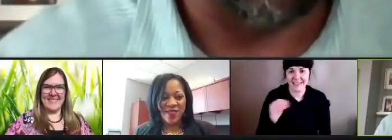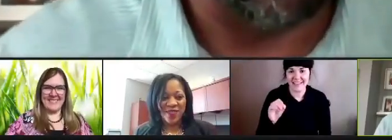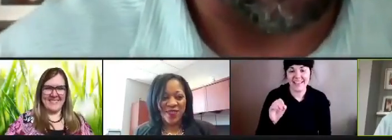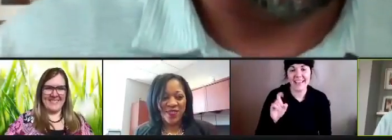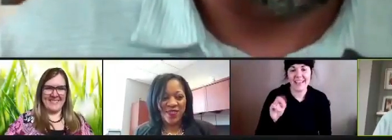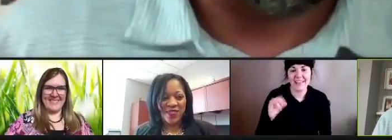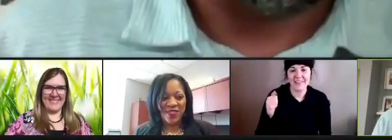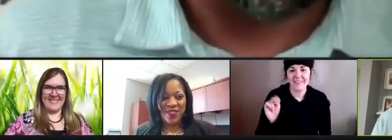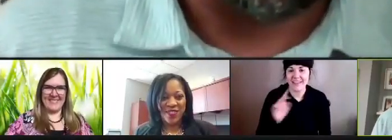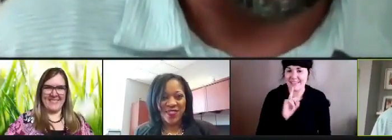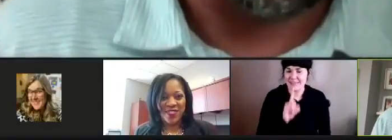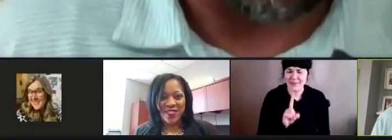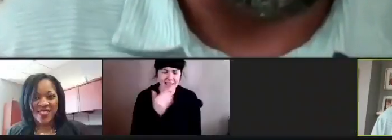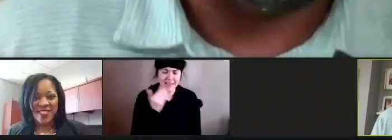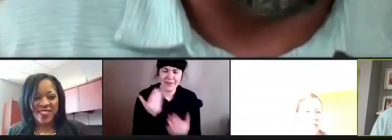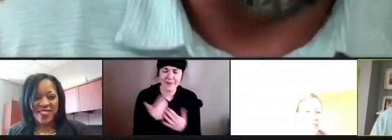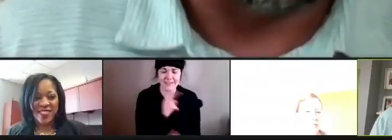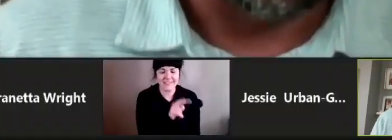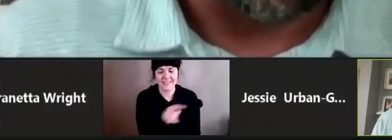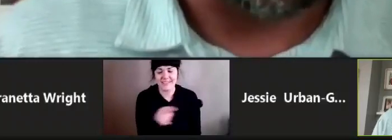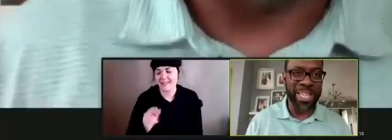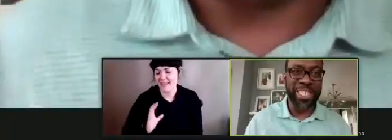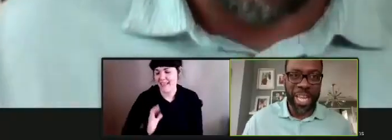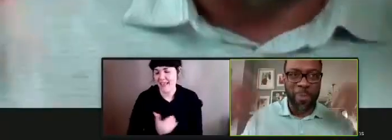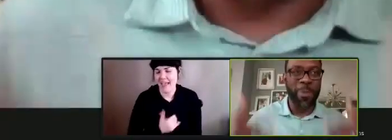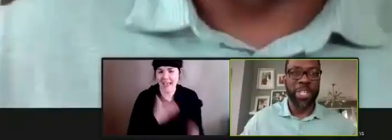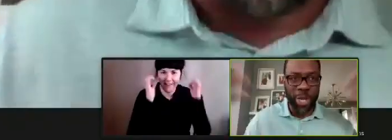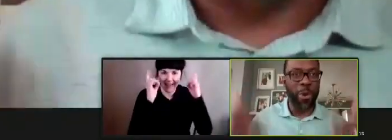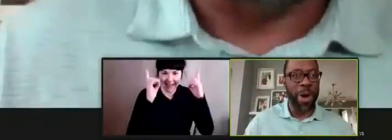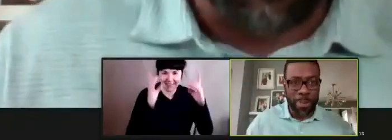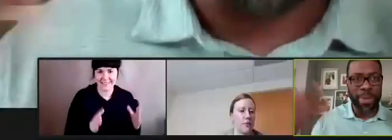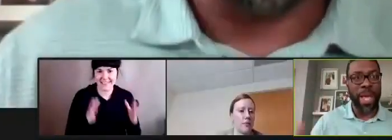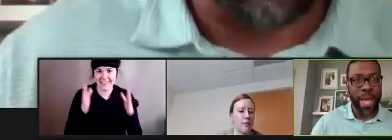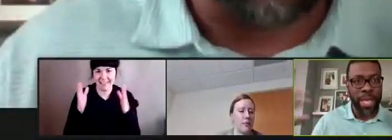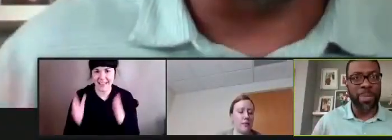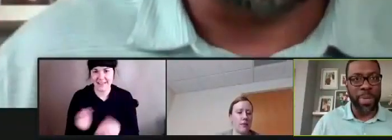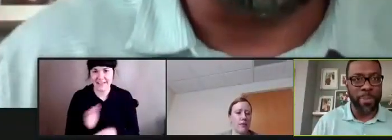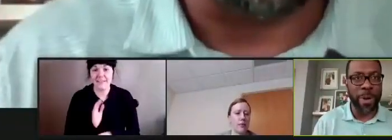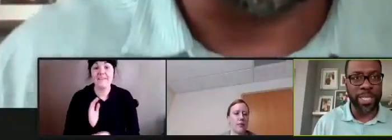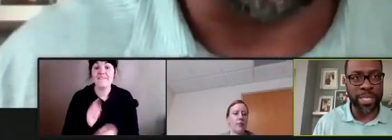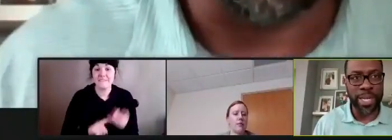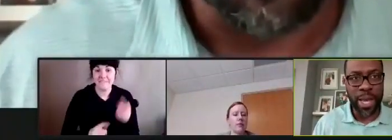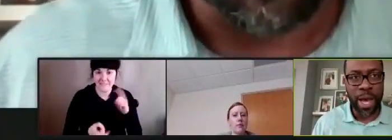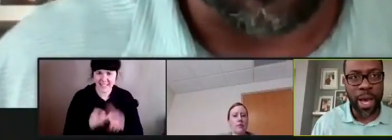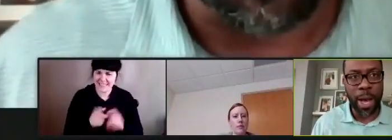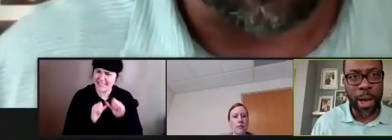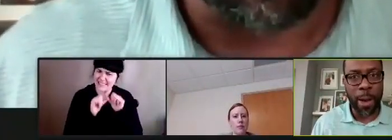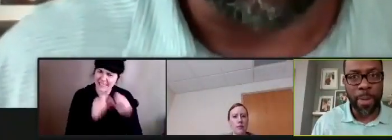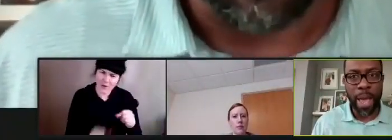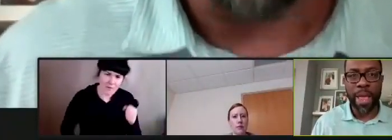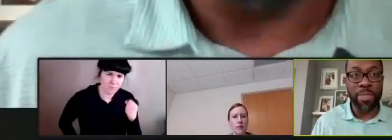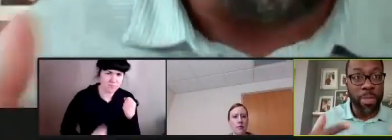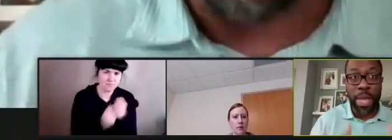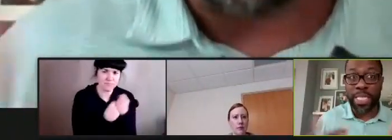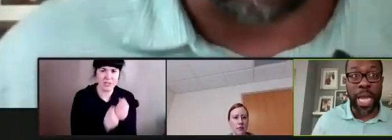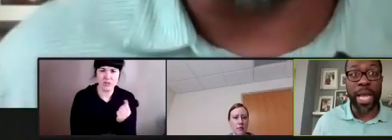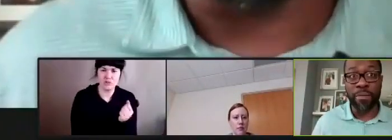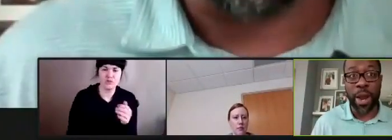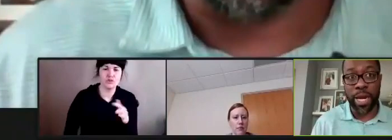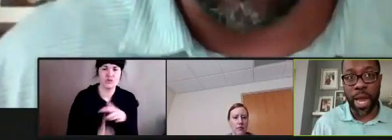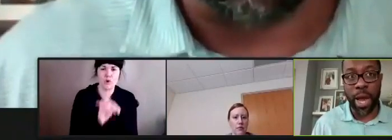Always good when we see our educator friends continuing to show up and to be present.